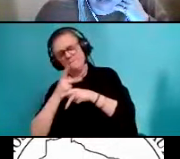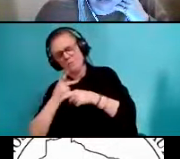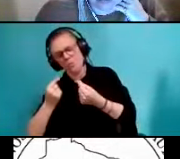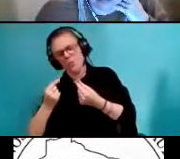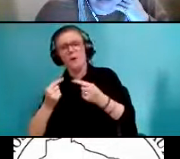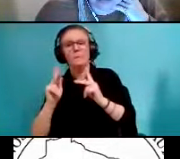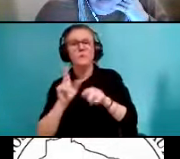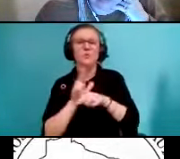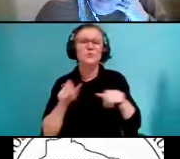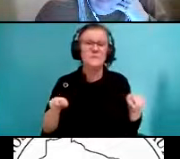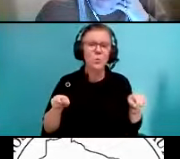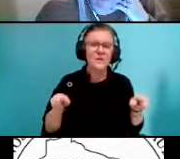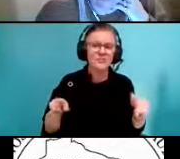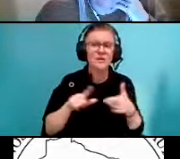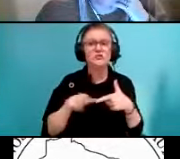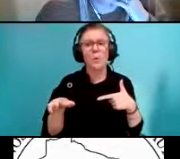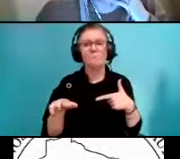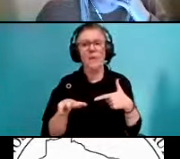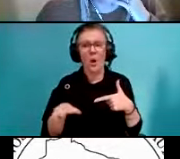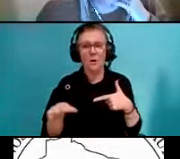People using wheelchairs or power chairs,